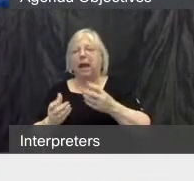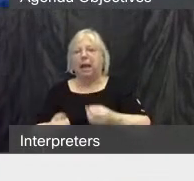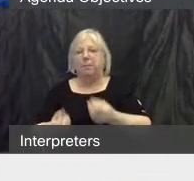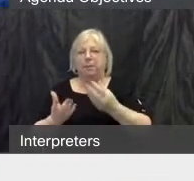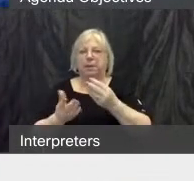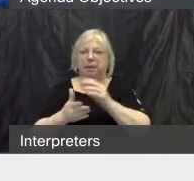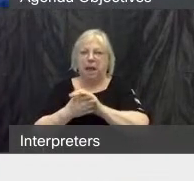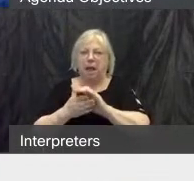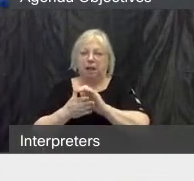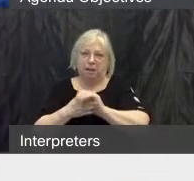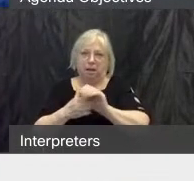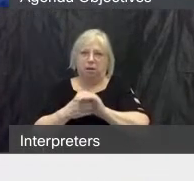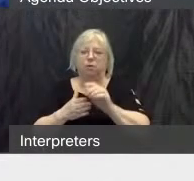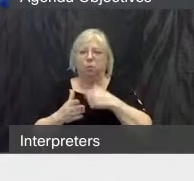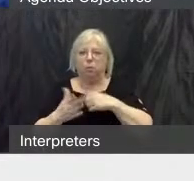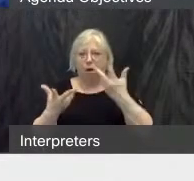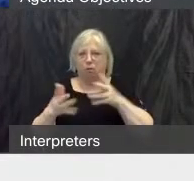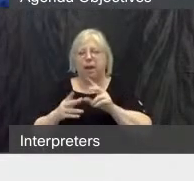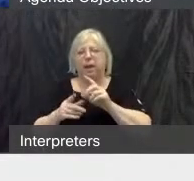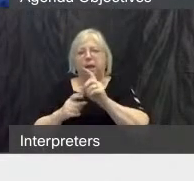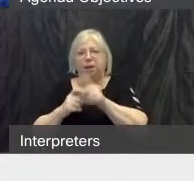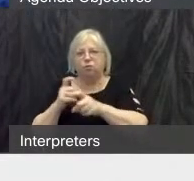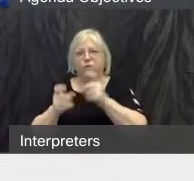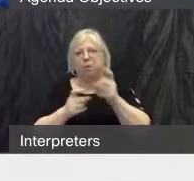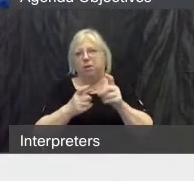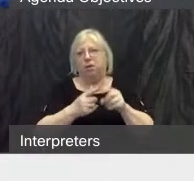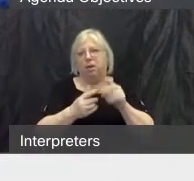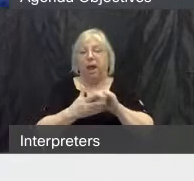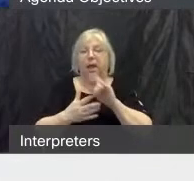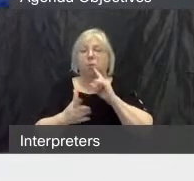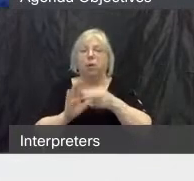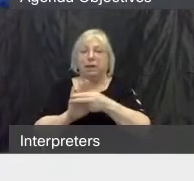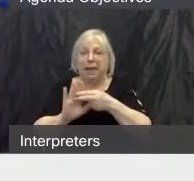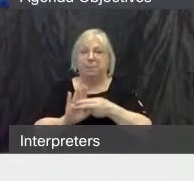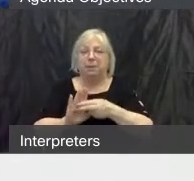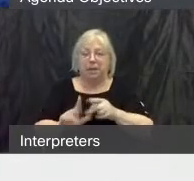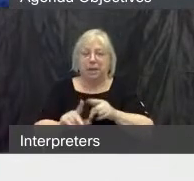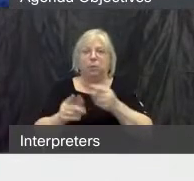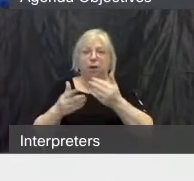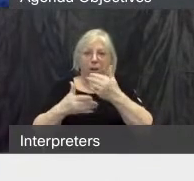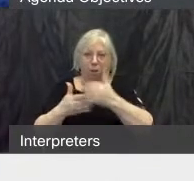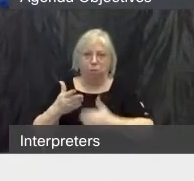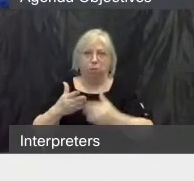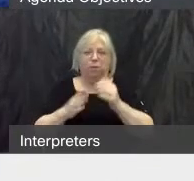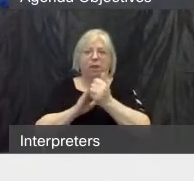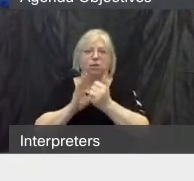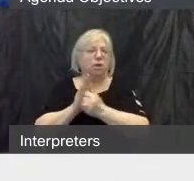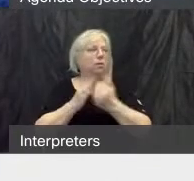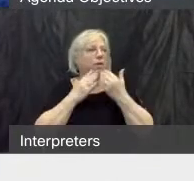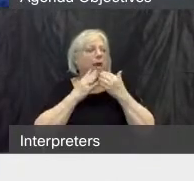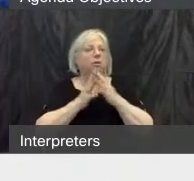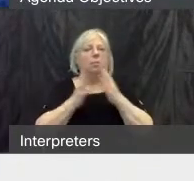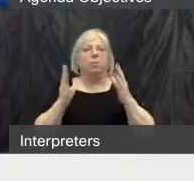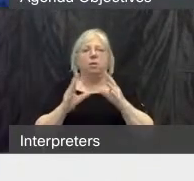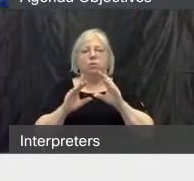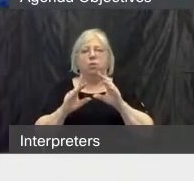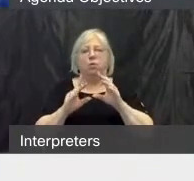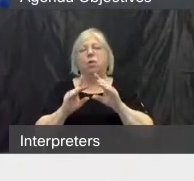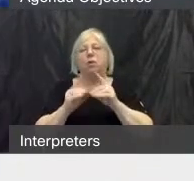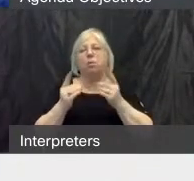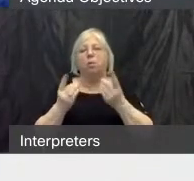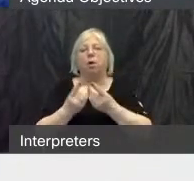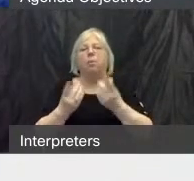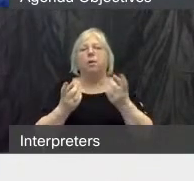that, and we'll be continuing to identify that as we go through our different agenda items. So thank you so much to the department directors who've been working for that